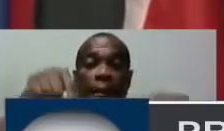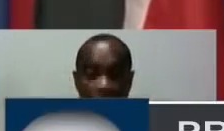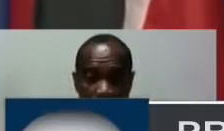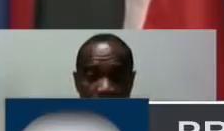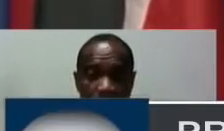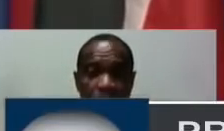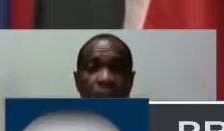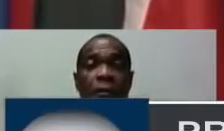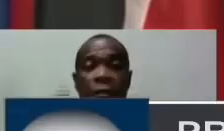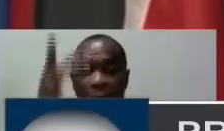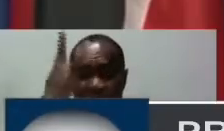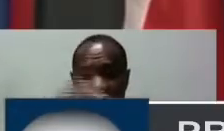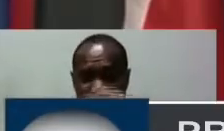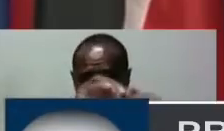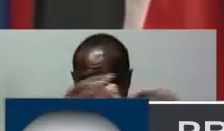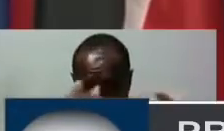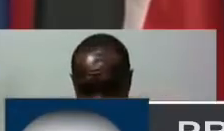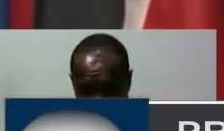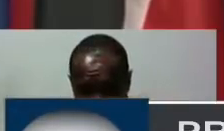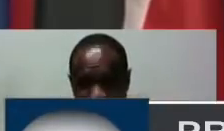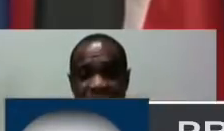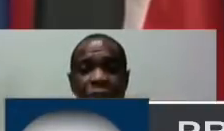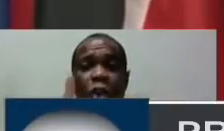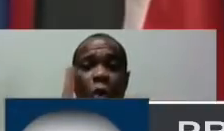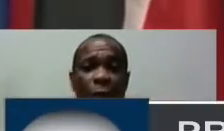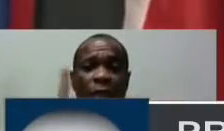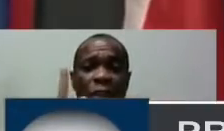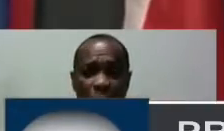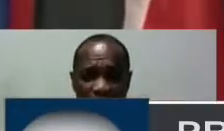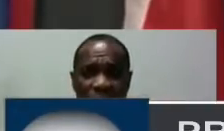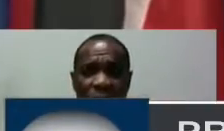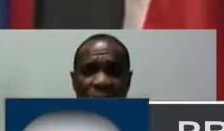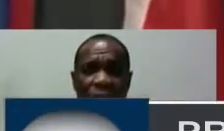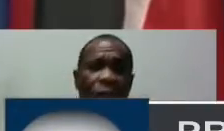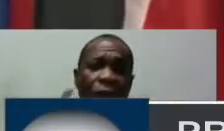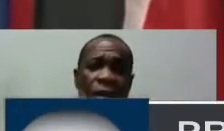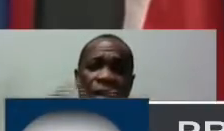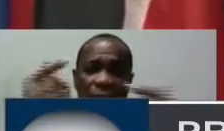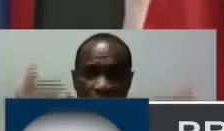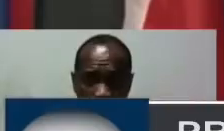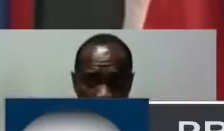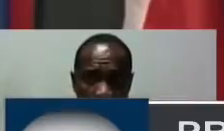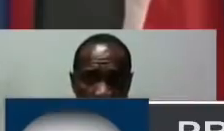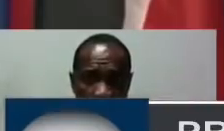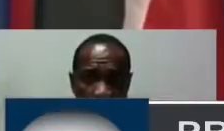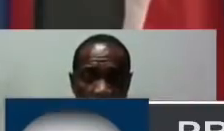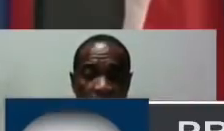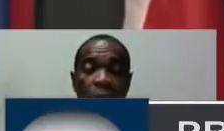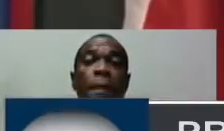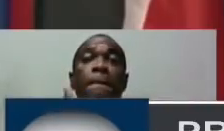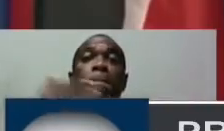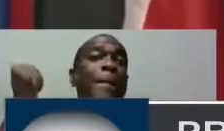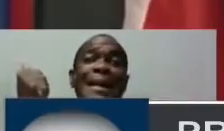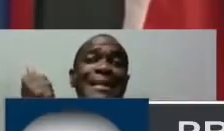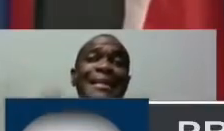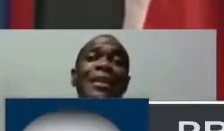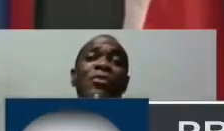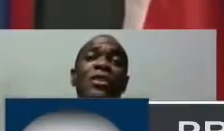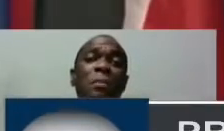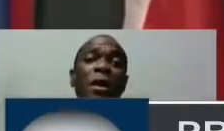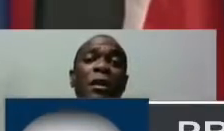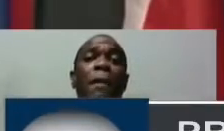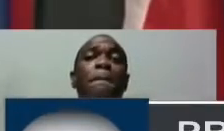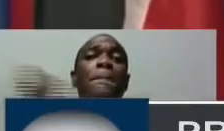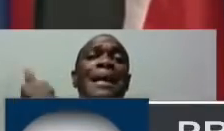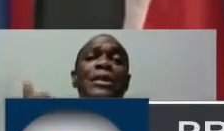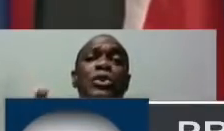the present, there is no other response that is known to be better